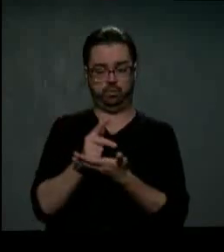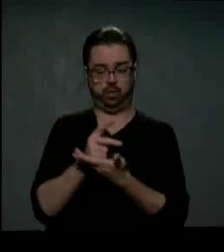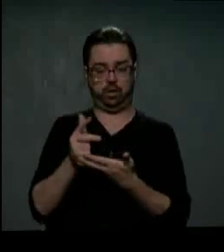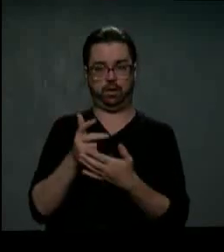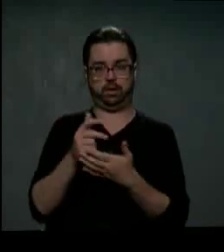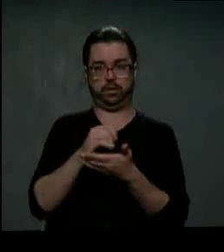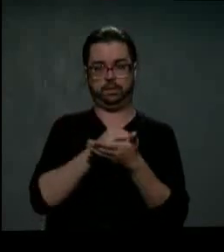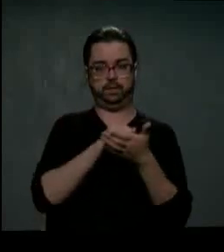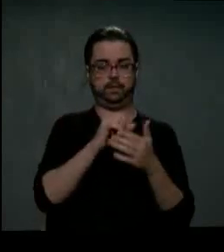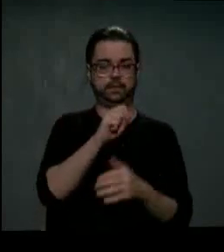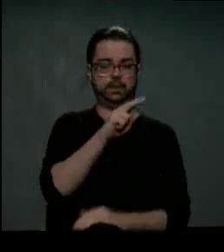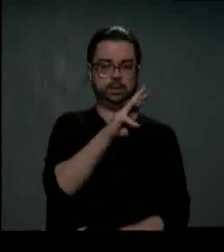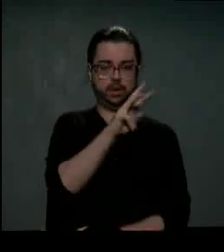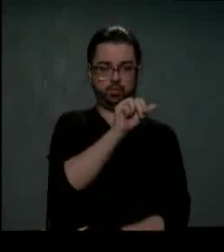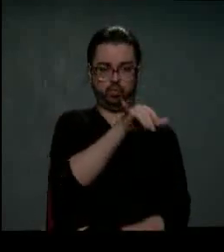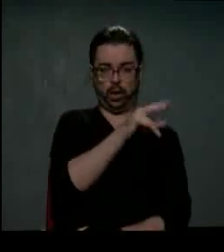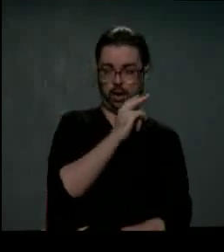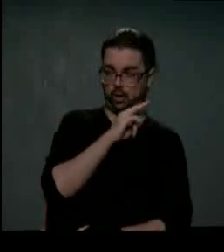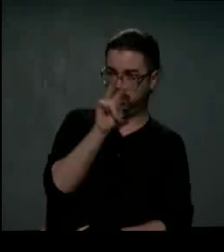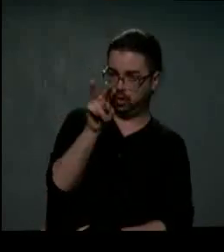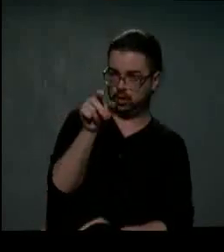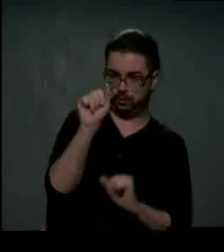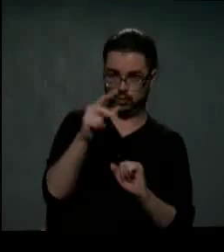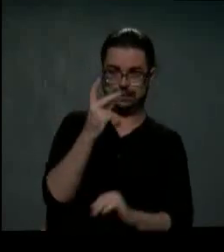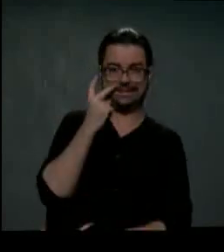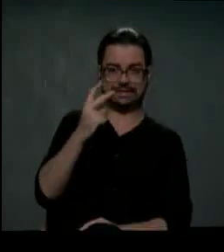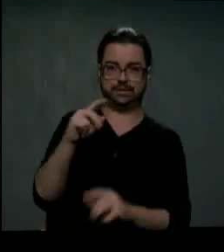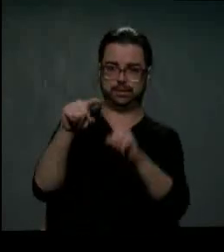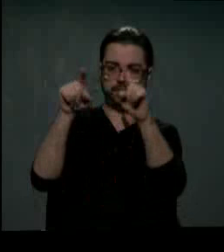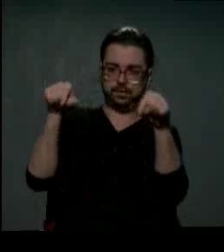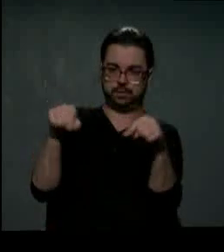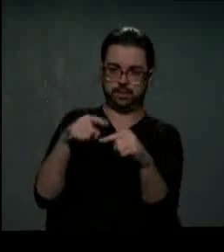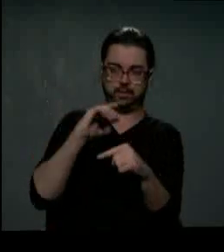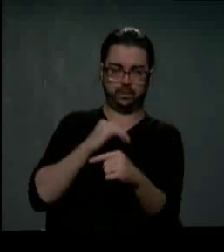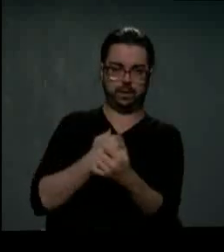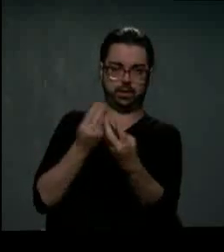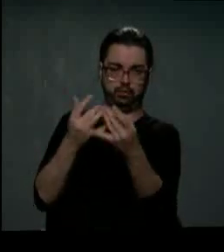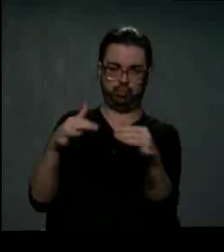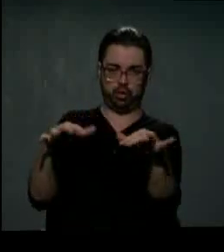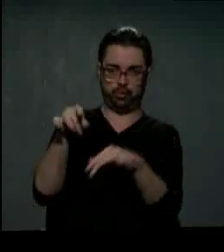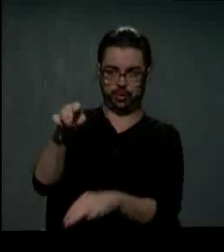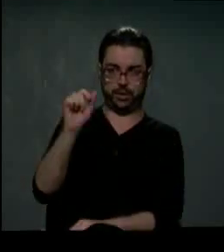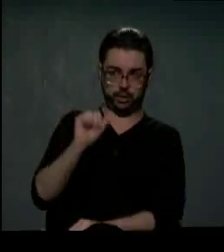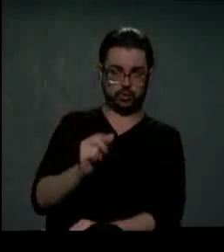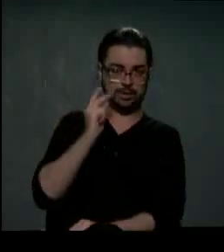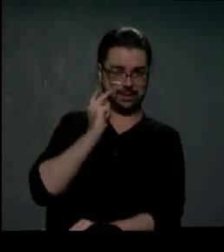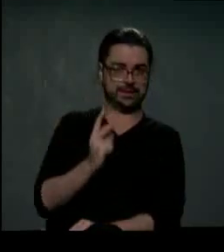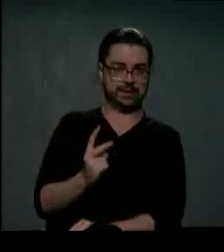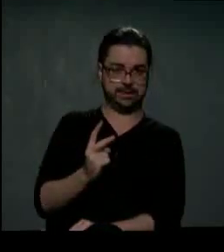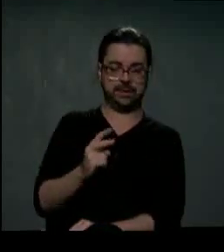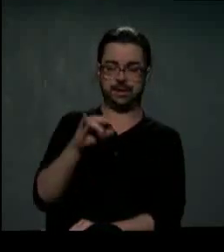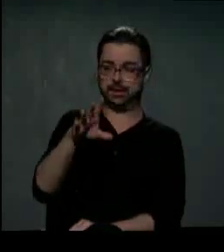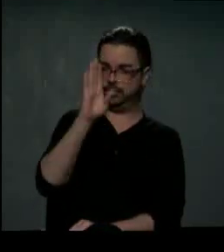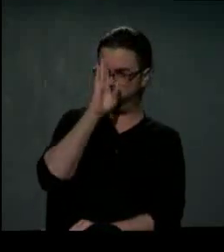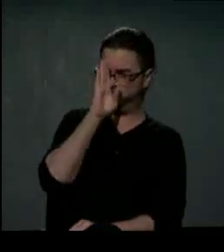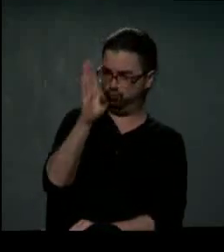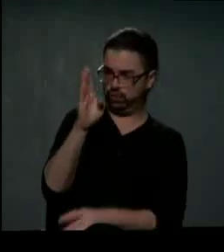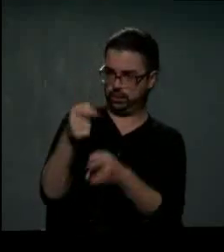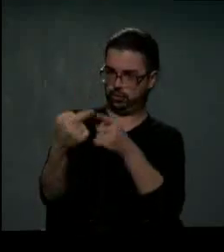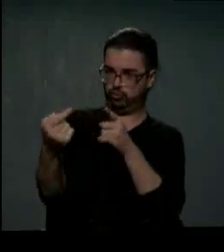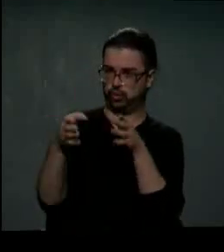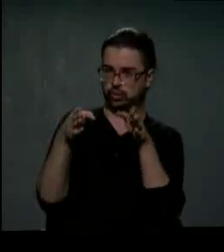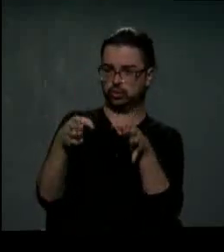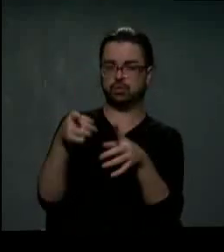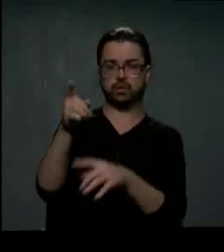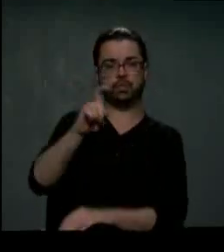Subway looking up the street, you can see the sign to our property. You can see that directly across the street